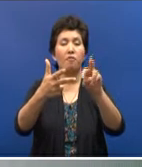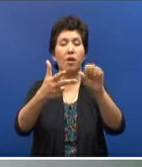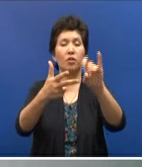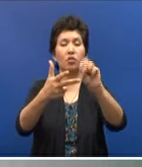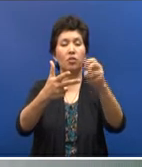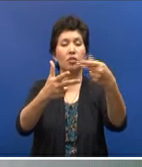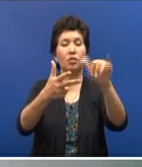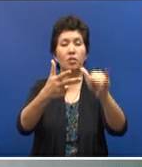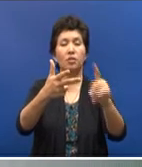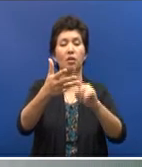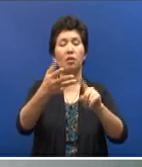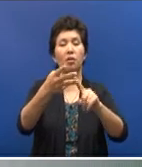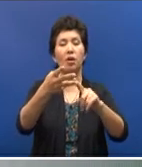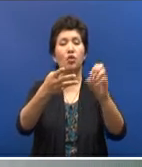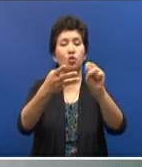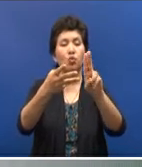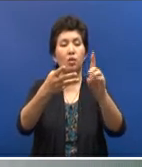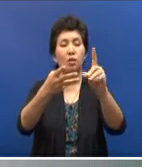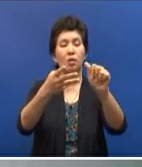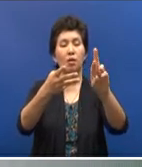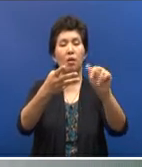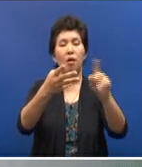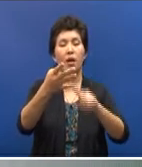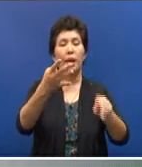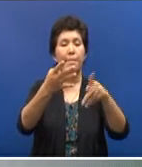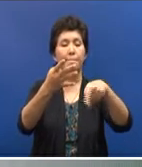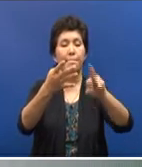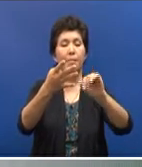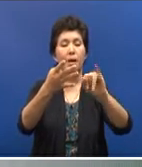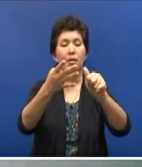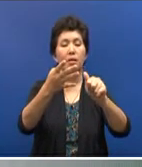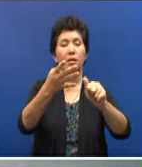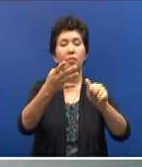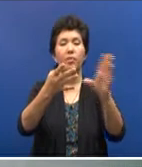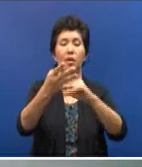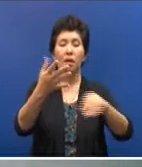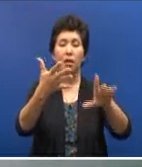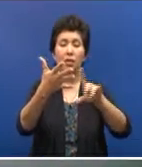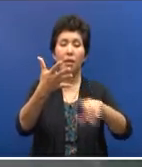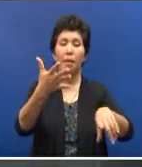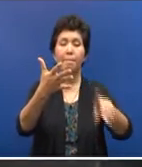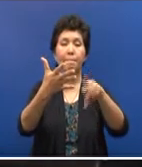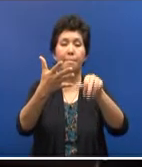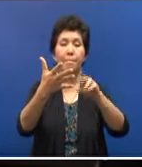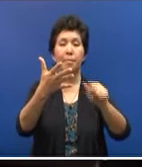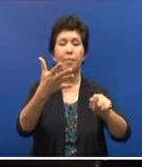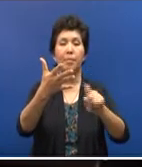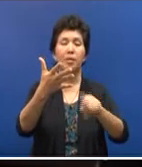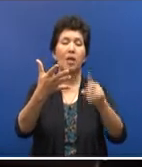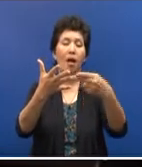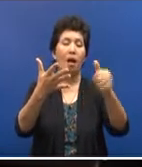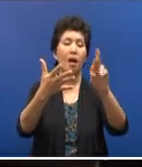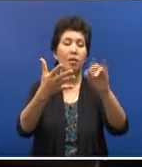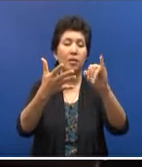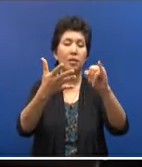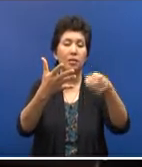Vaishya, the fourth is Sudra, and then Parya. Okay, and sometimes Parya is also known as Harijan.